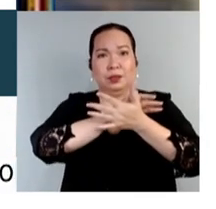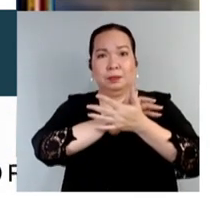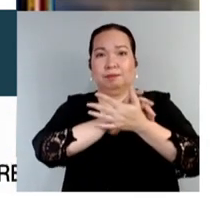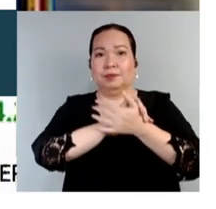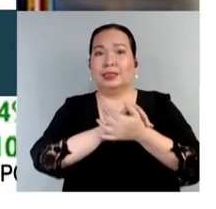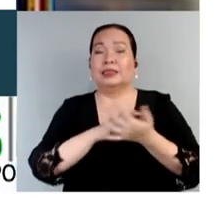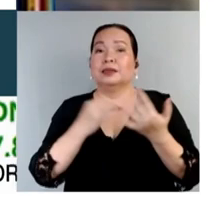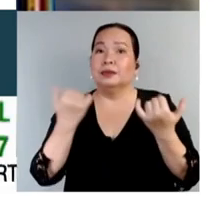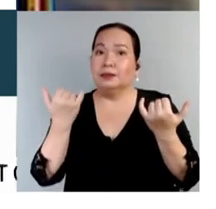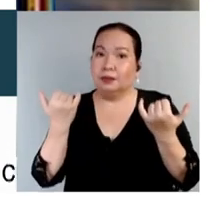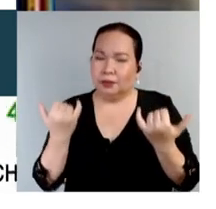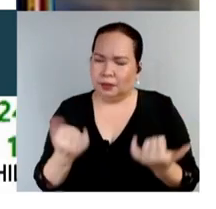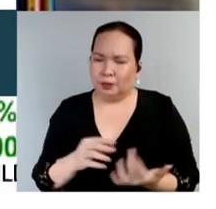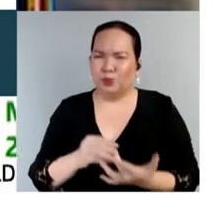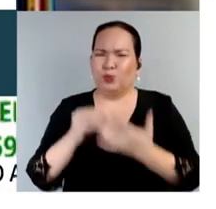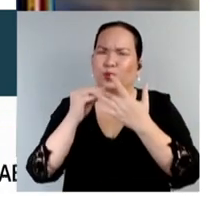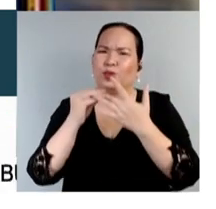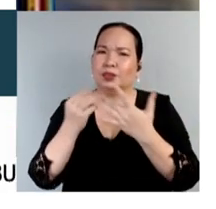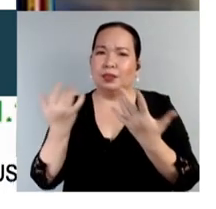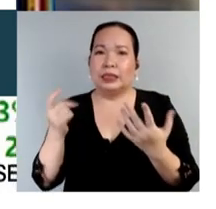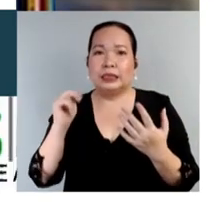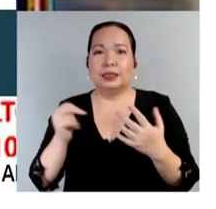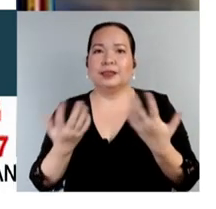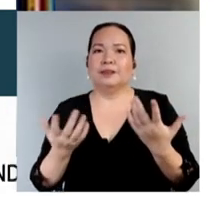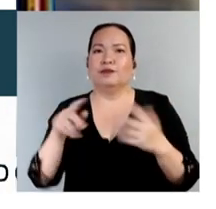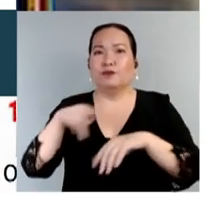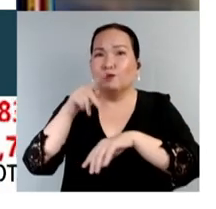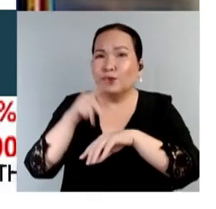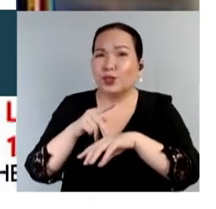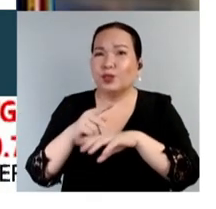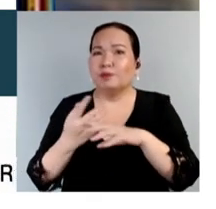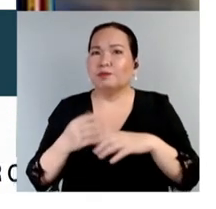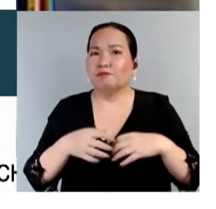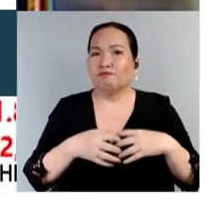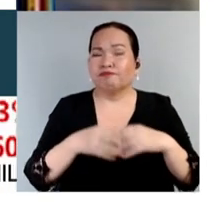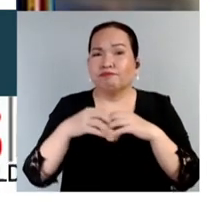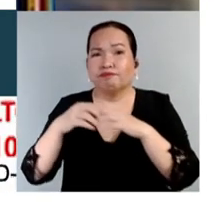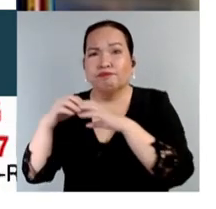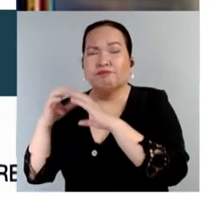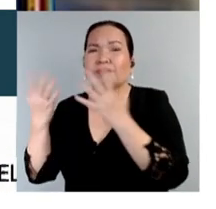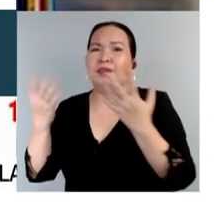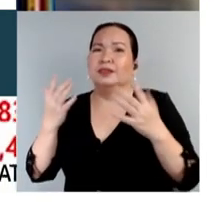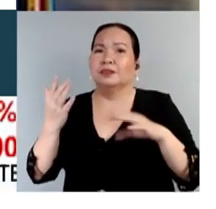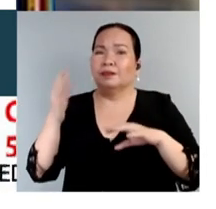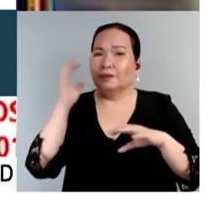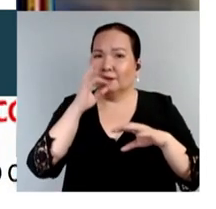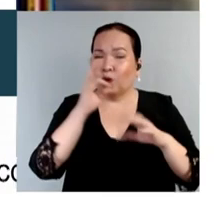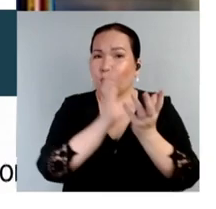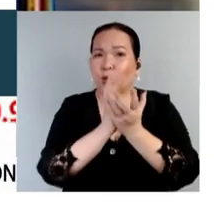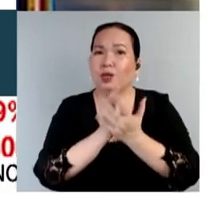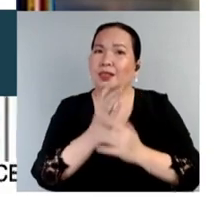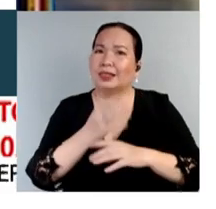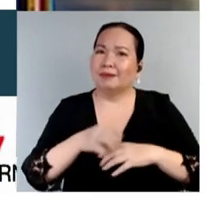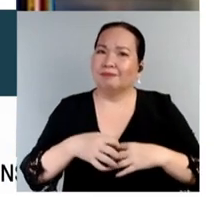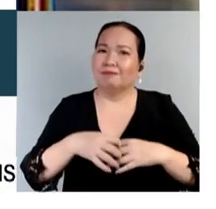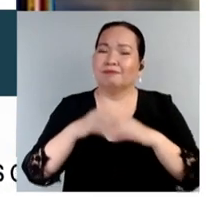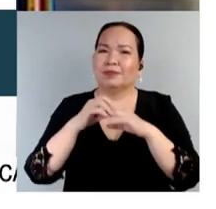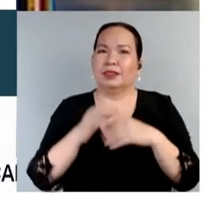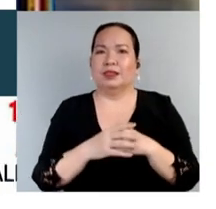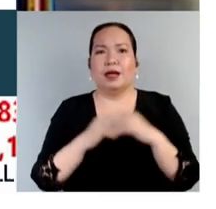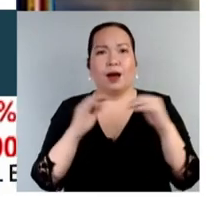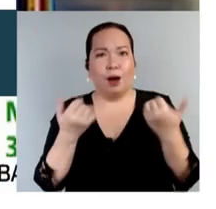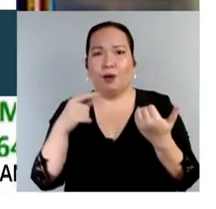recover from this pandemic. As to how we are going to make sense of